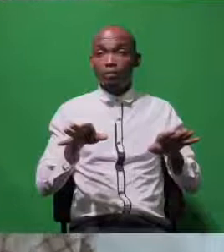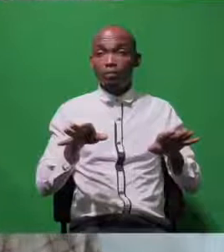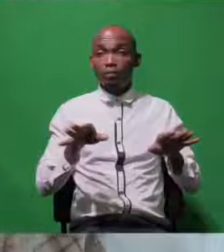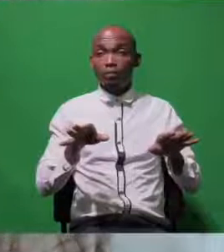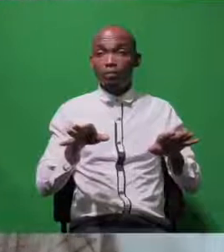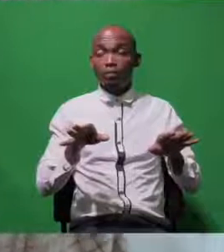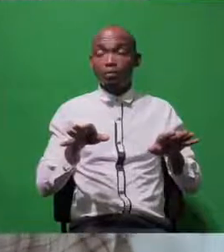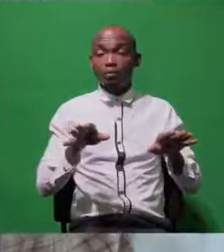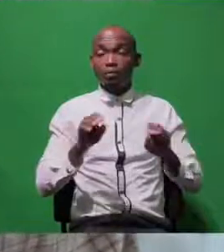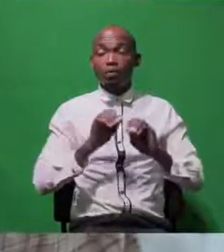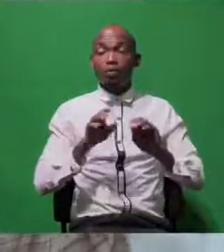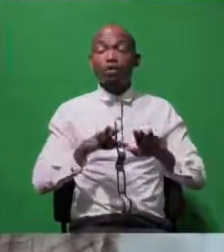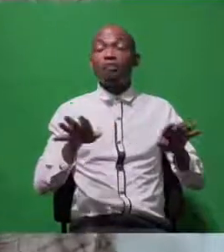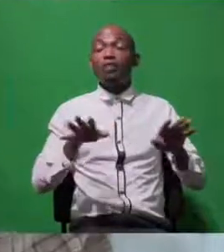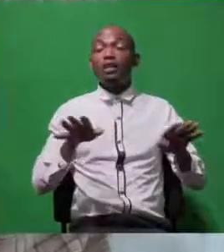European